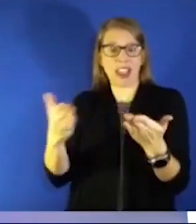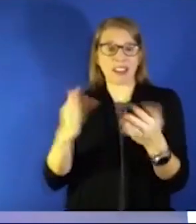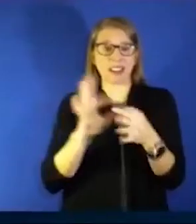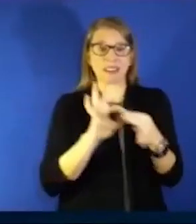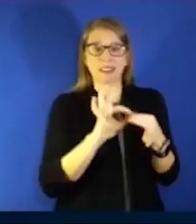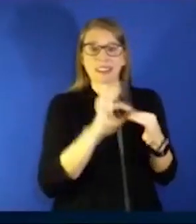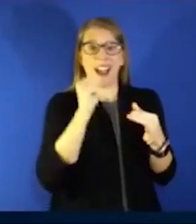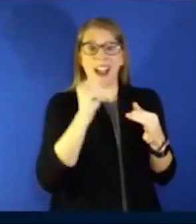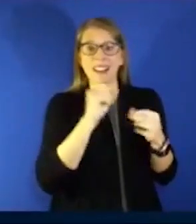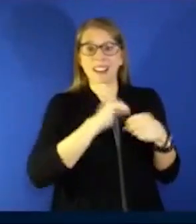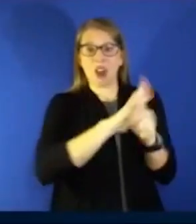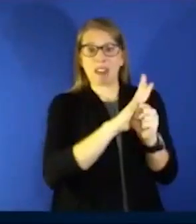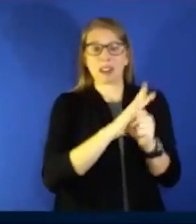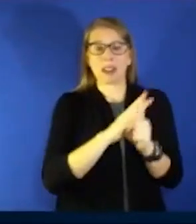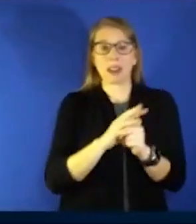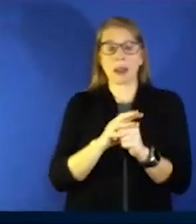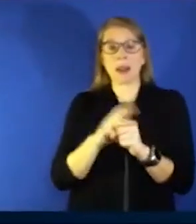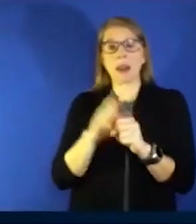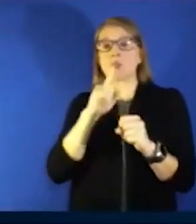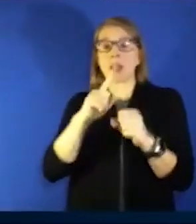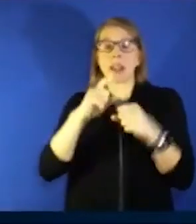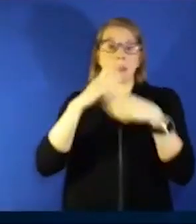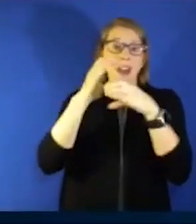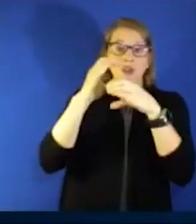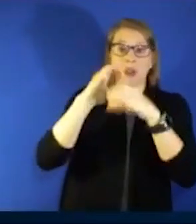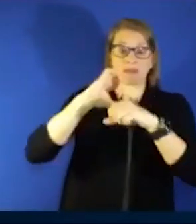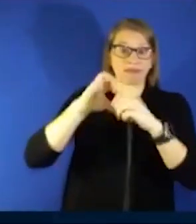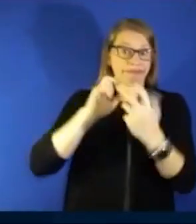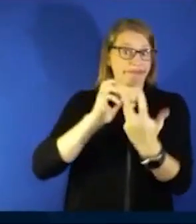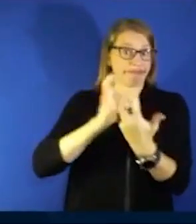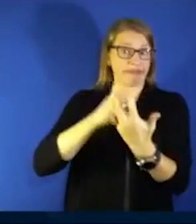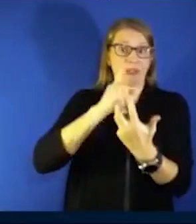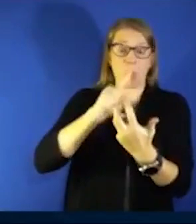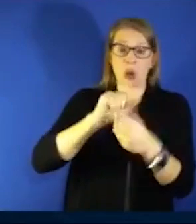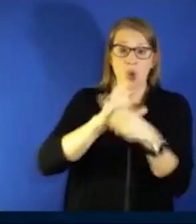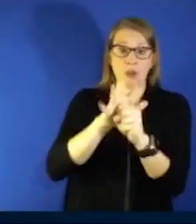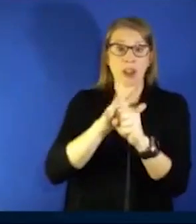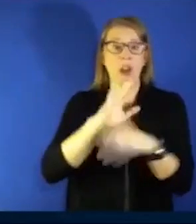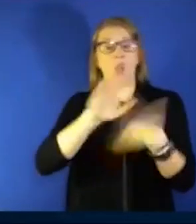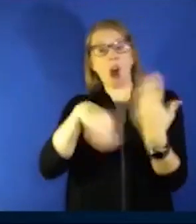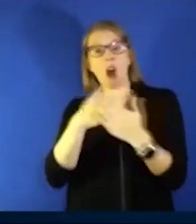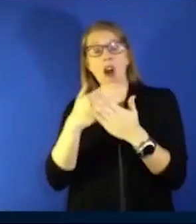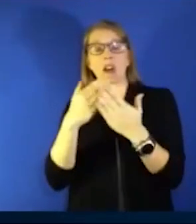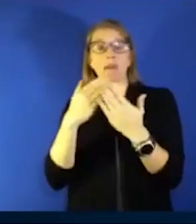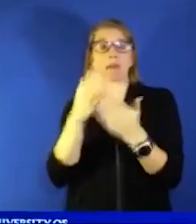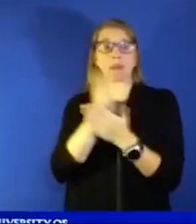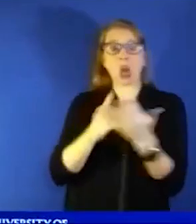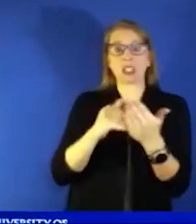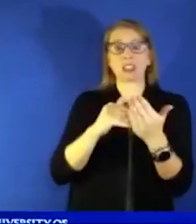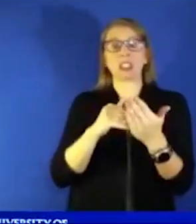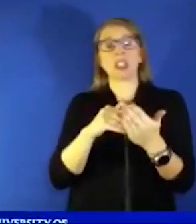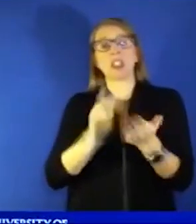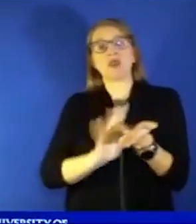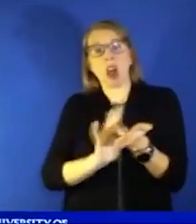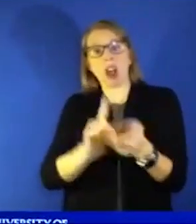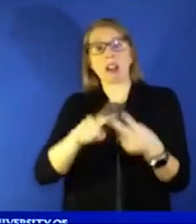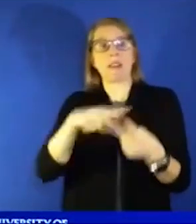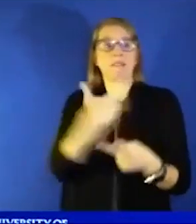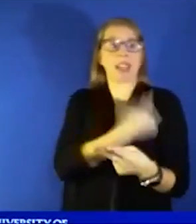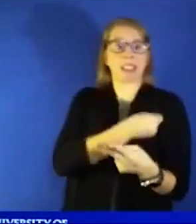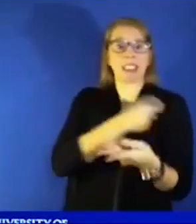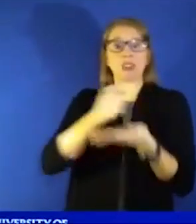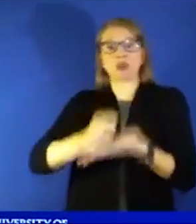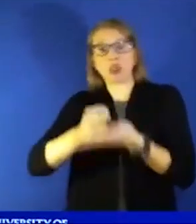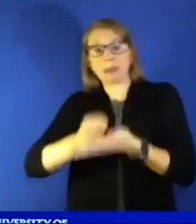that COVID has put on really all aspects of a drug, vaccine, and treatment